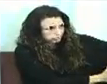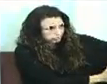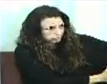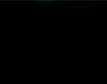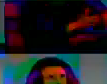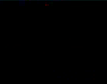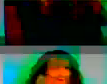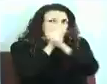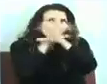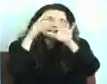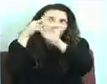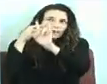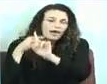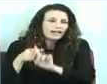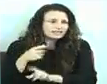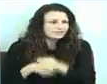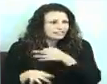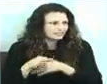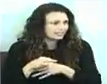give us.